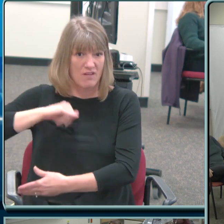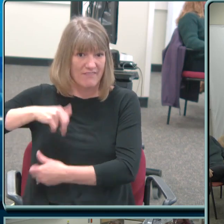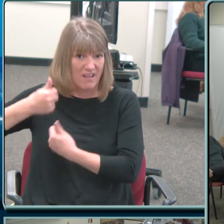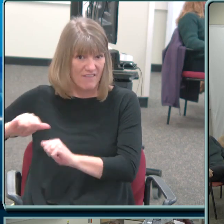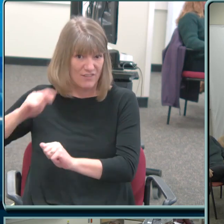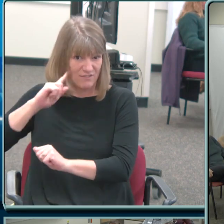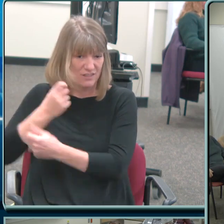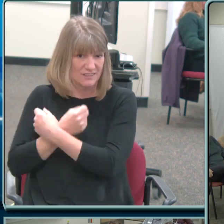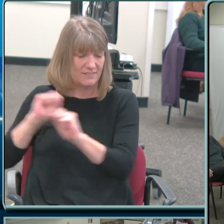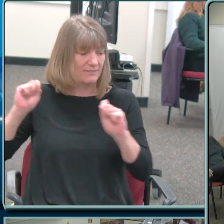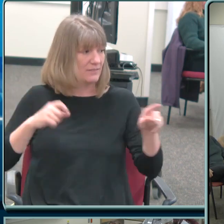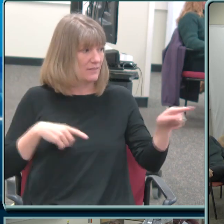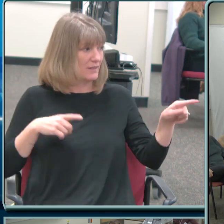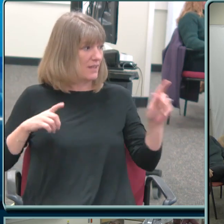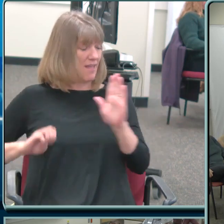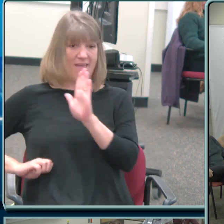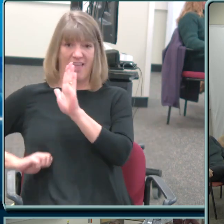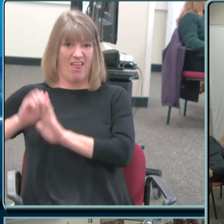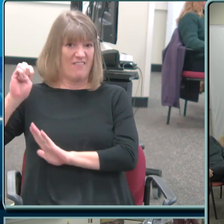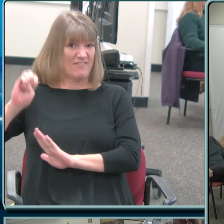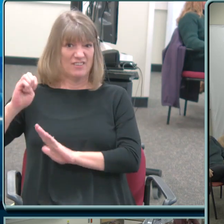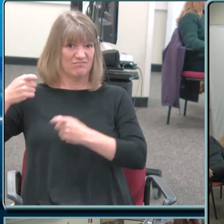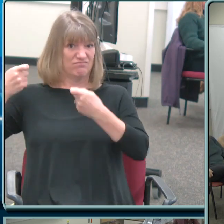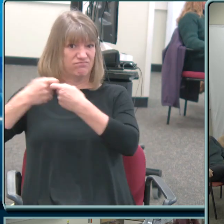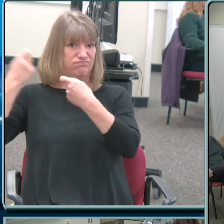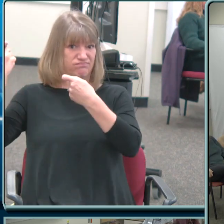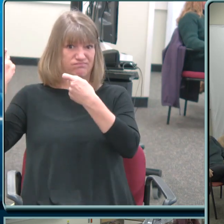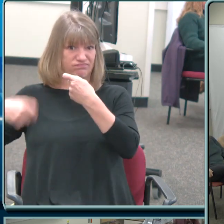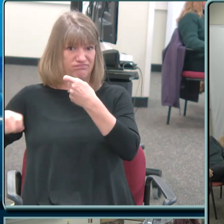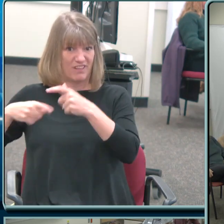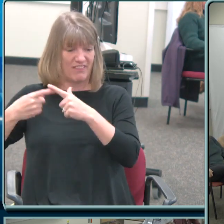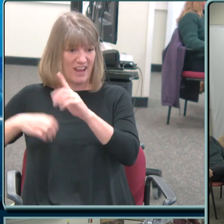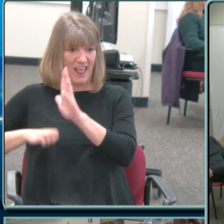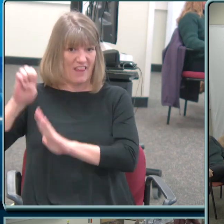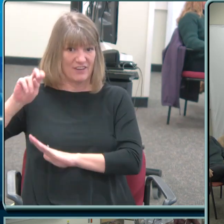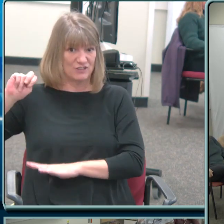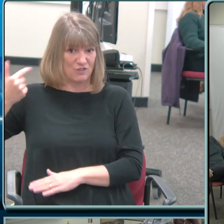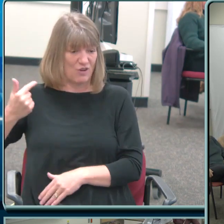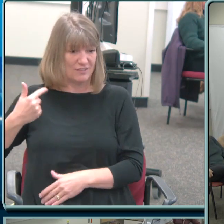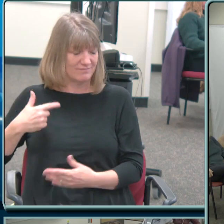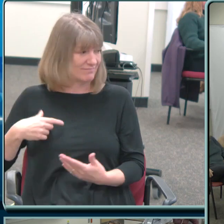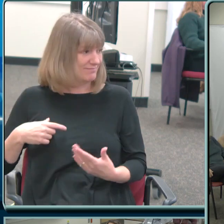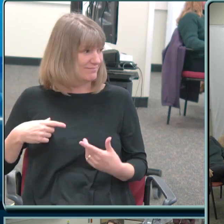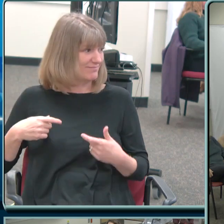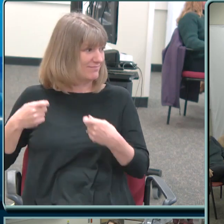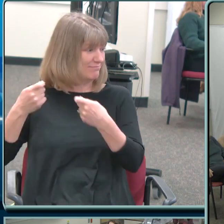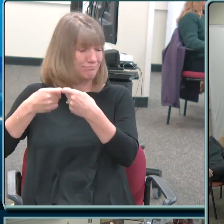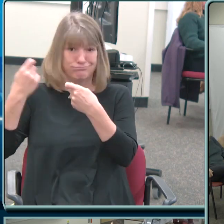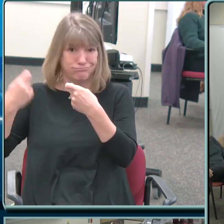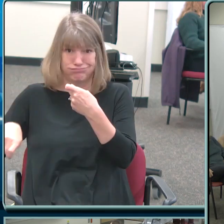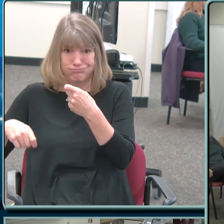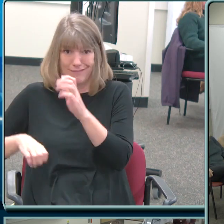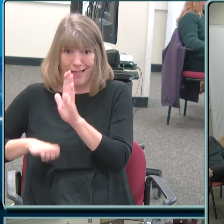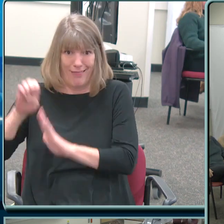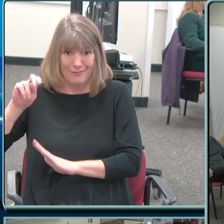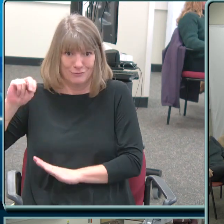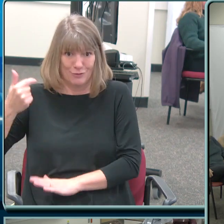people safe. Yeah, the elevators won't work with any power. Without power. Without power, yeah.